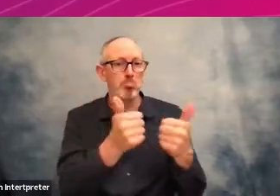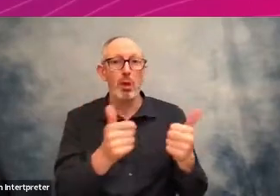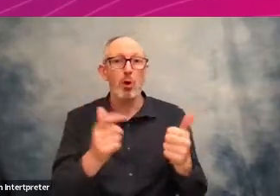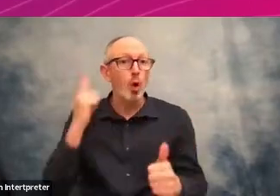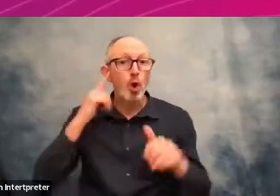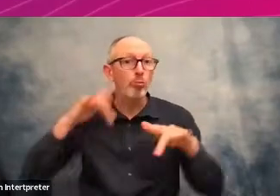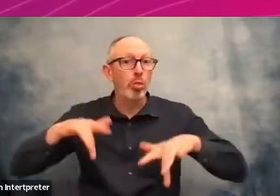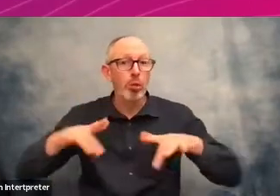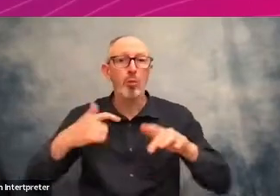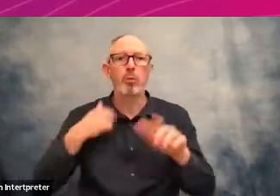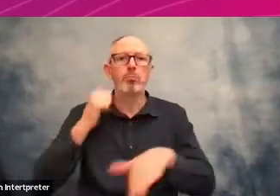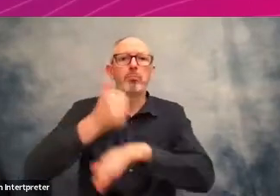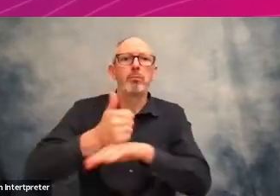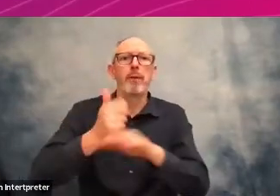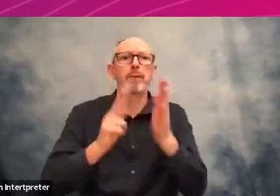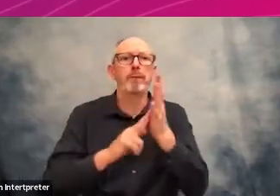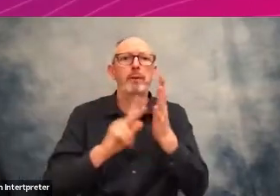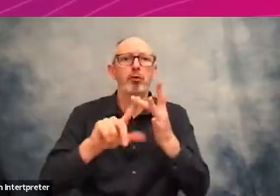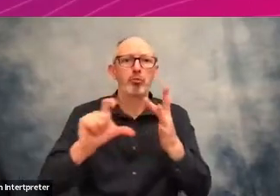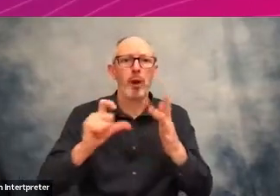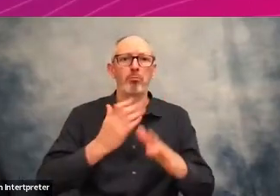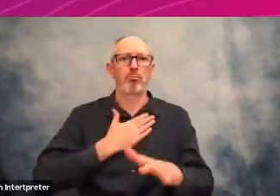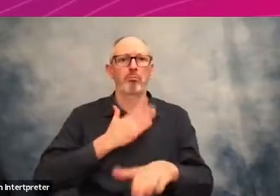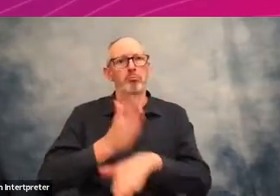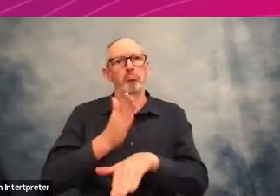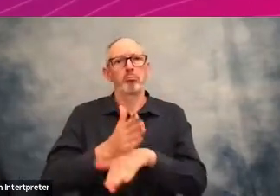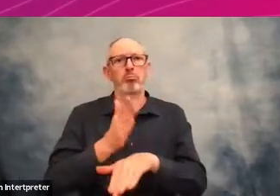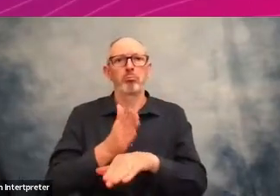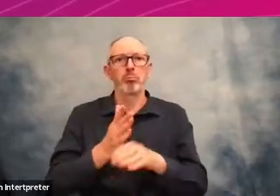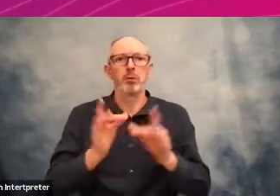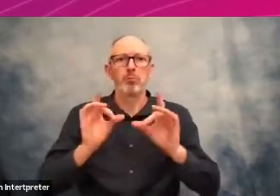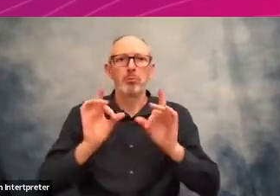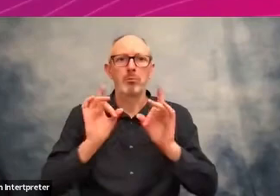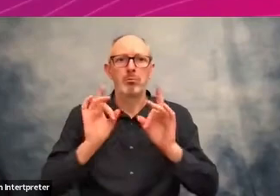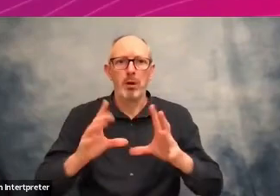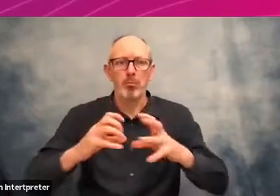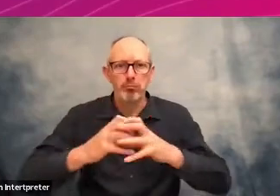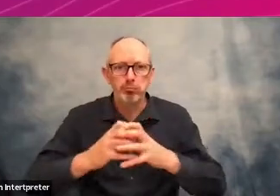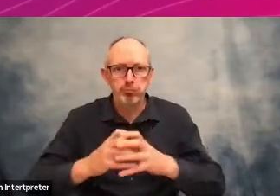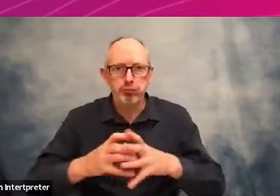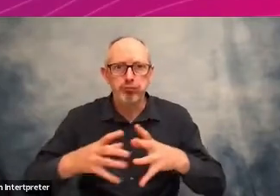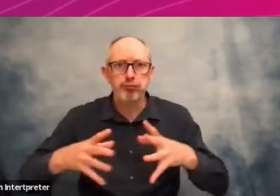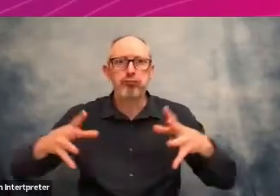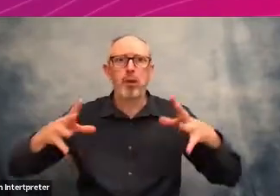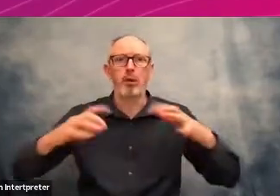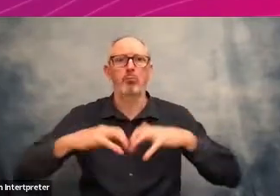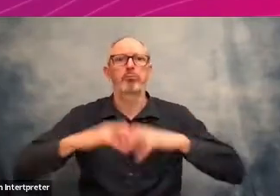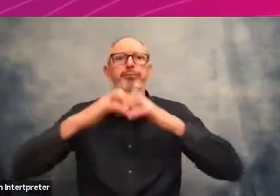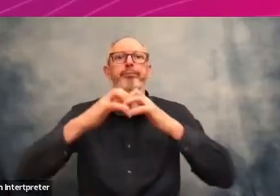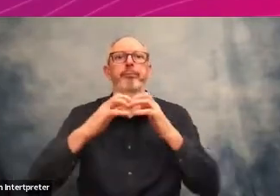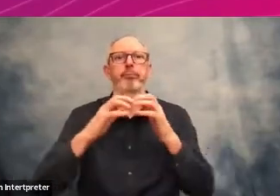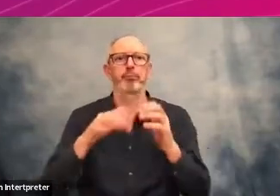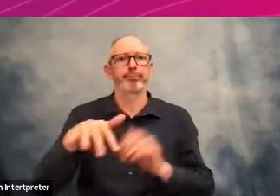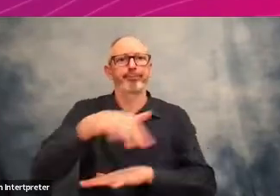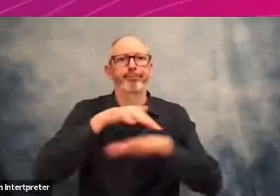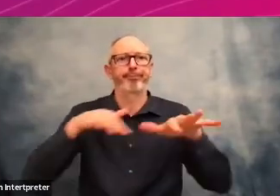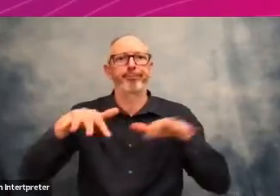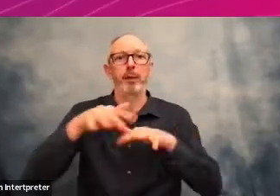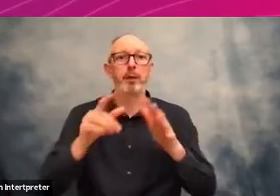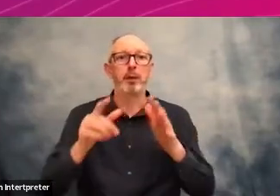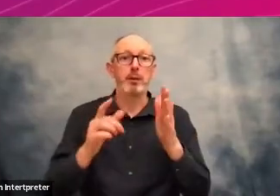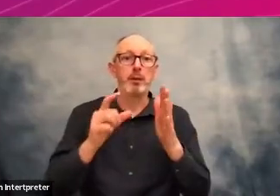based in Victoria, and our role is really to grow the startup ecosystem here. So not just disability tech, but all